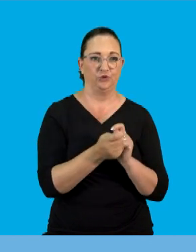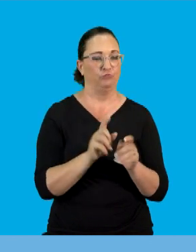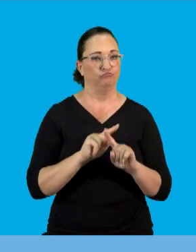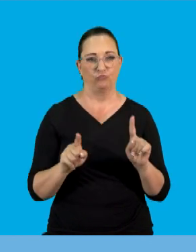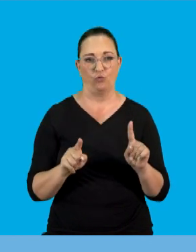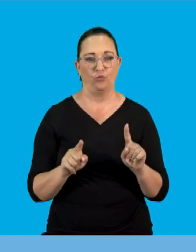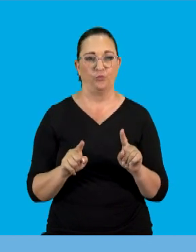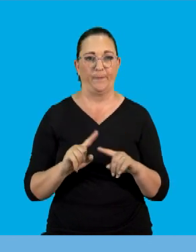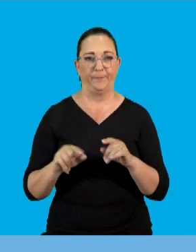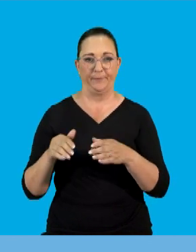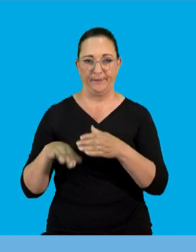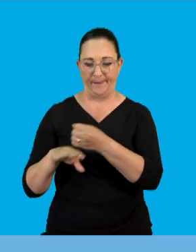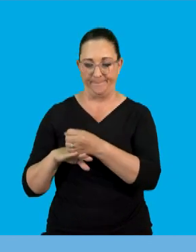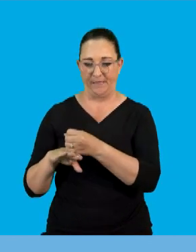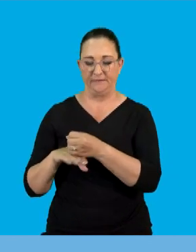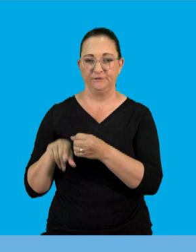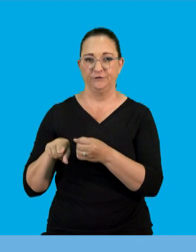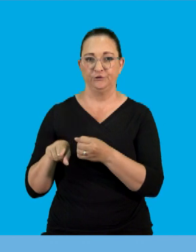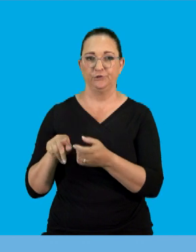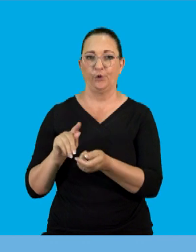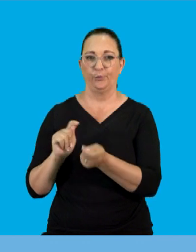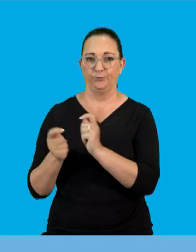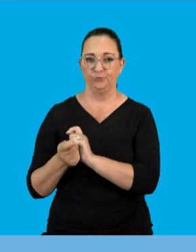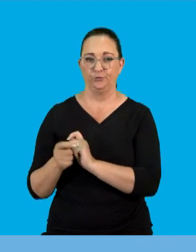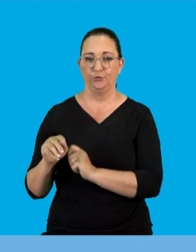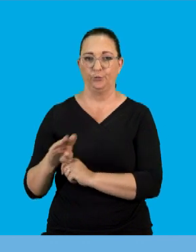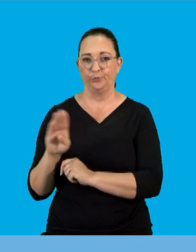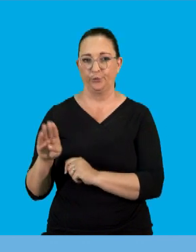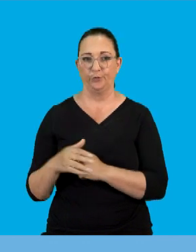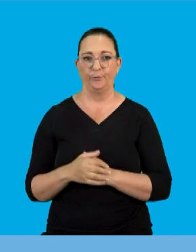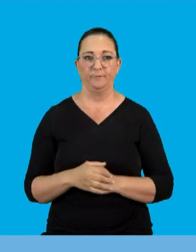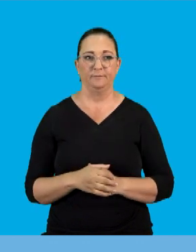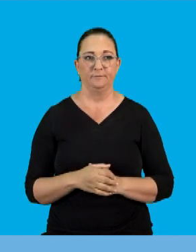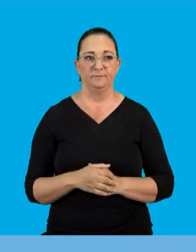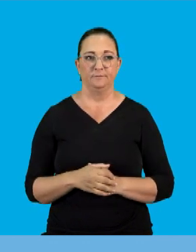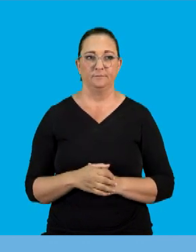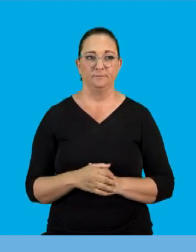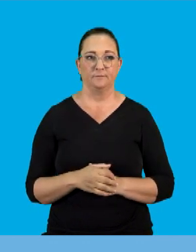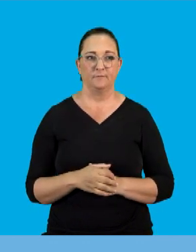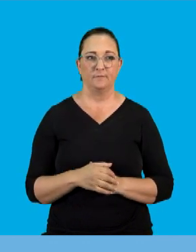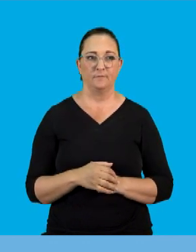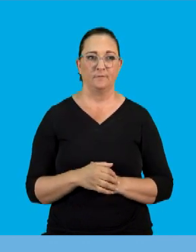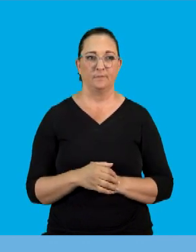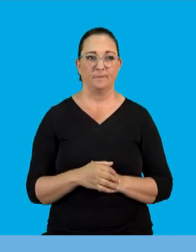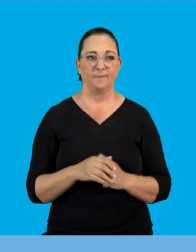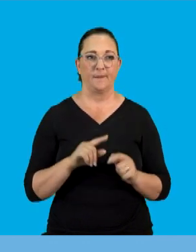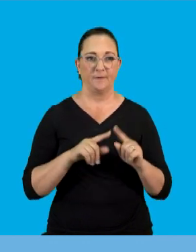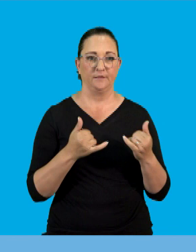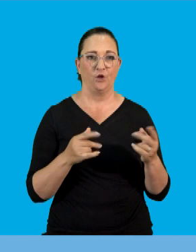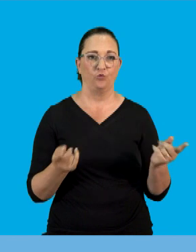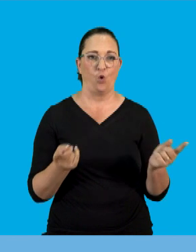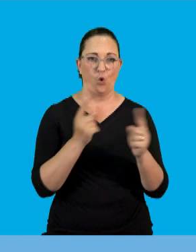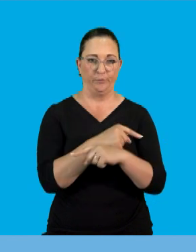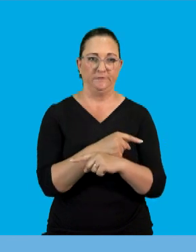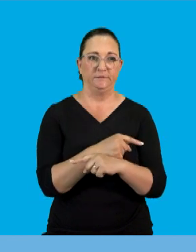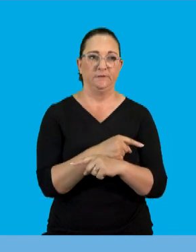it will remain unchanged. But if it's in a base, it is going to turn blue, from red to blue. And then whereas this one will turn from